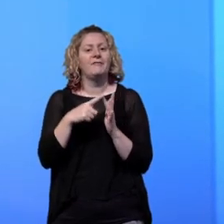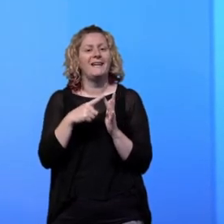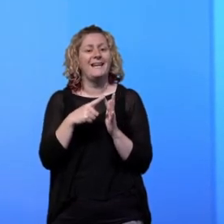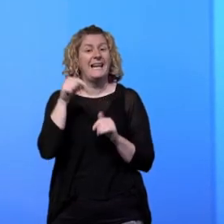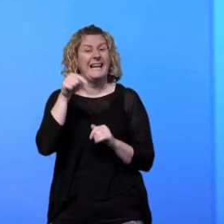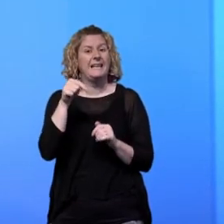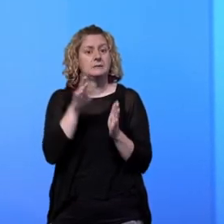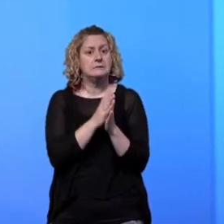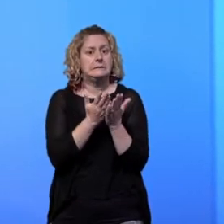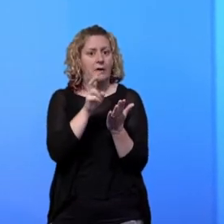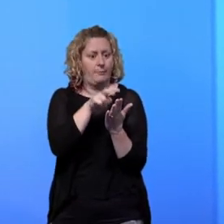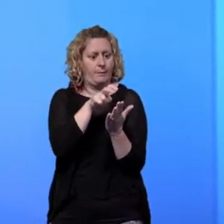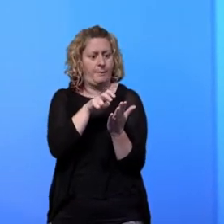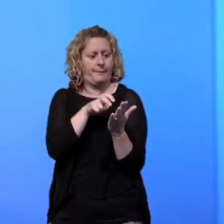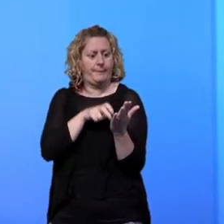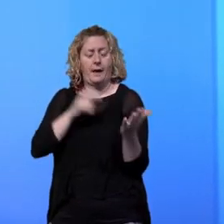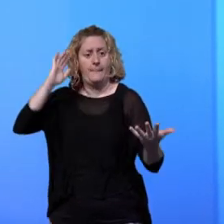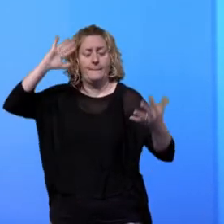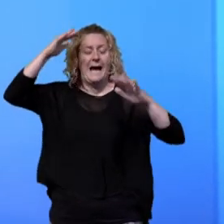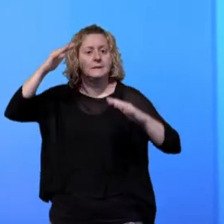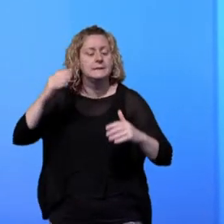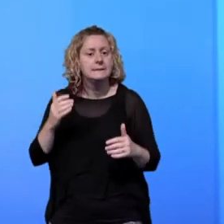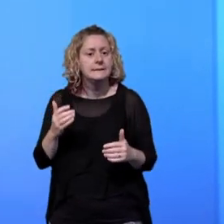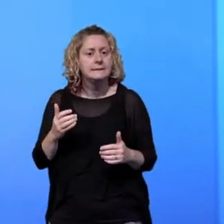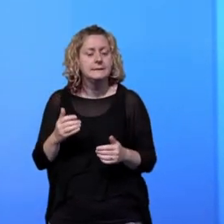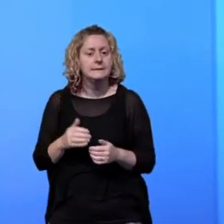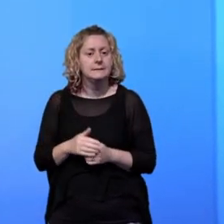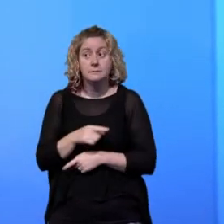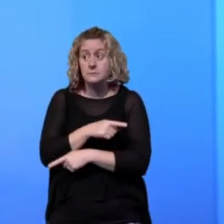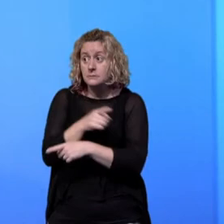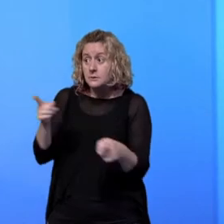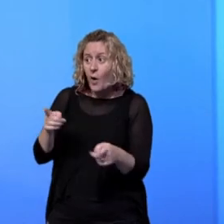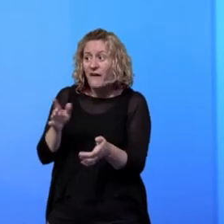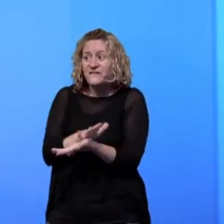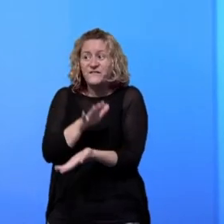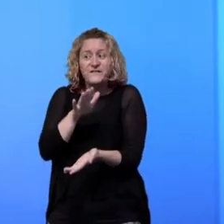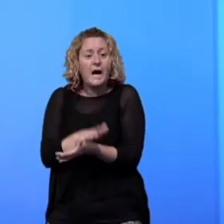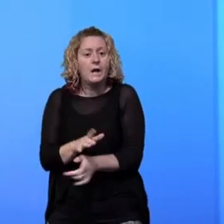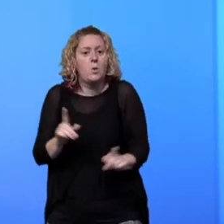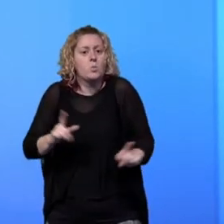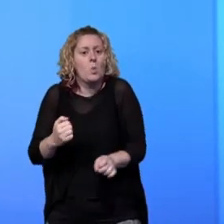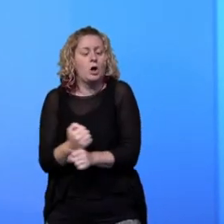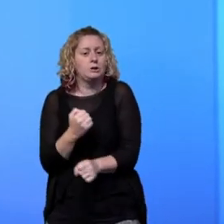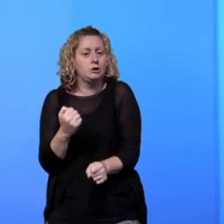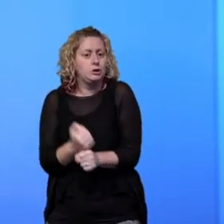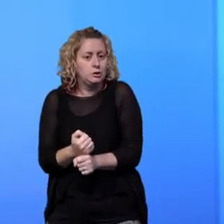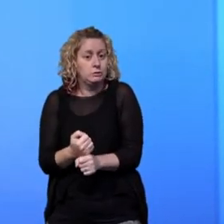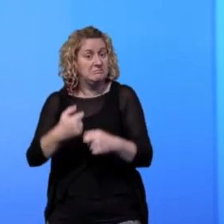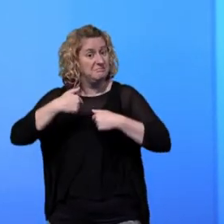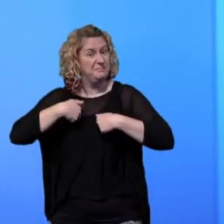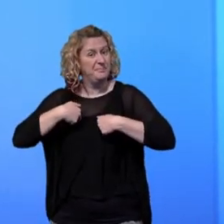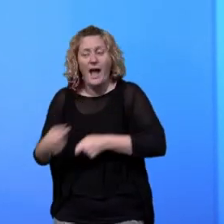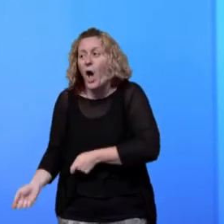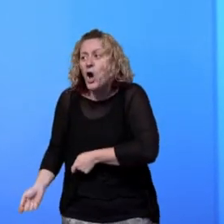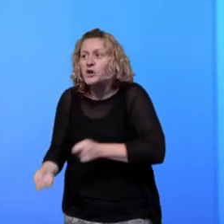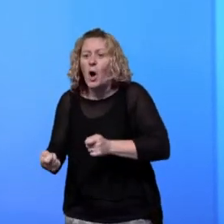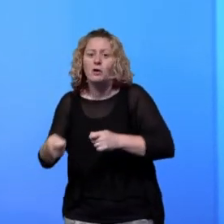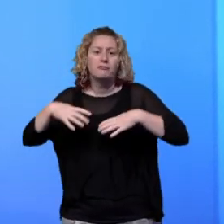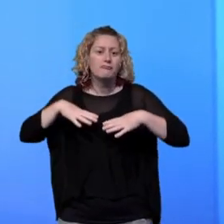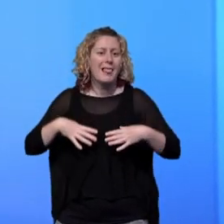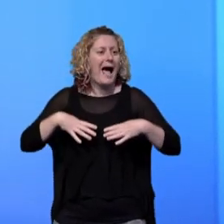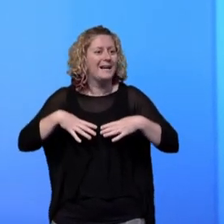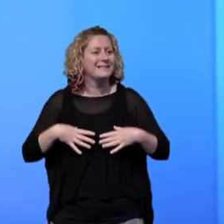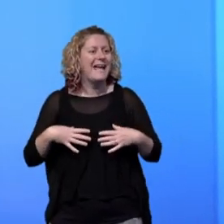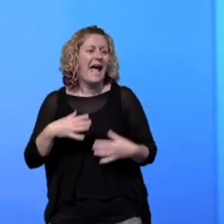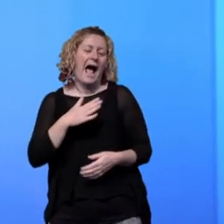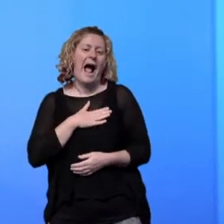does that take you? You know, what do you do that's fun? I play golf. You know, I like walking to school with